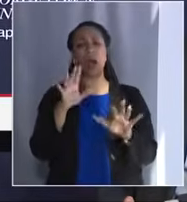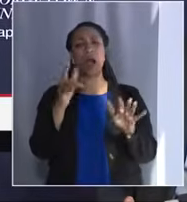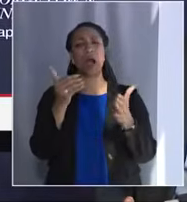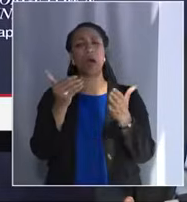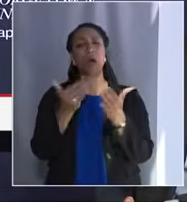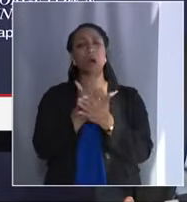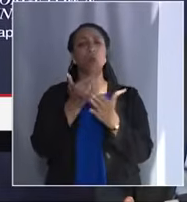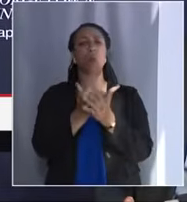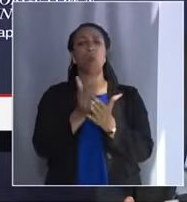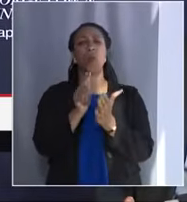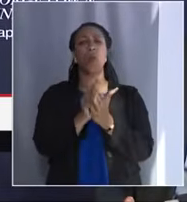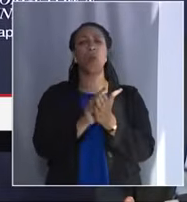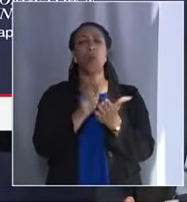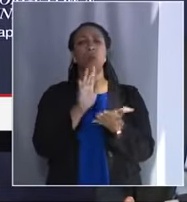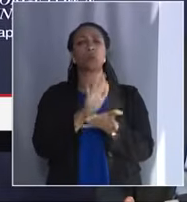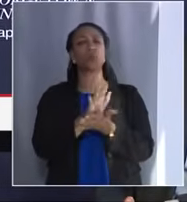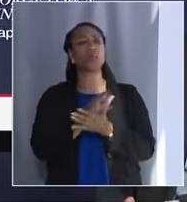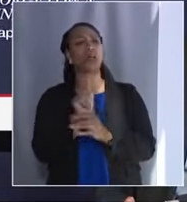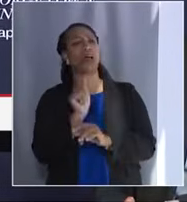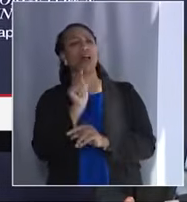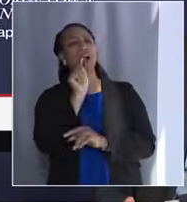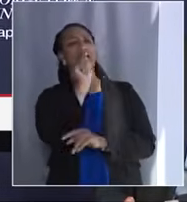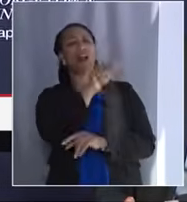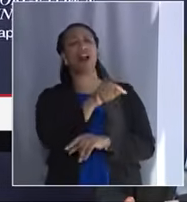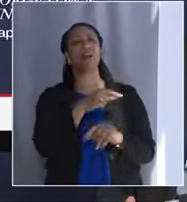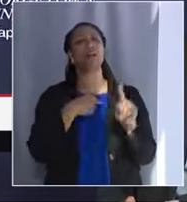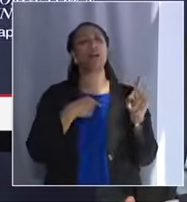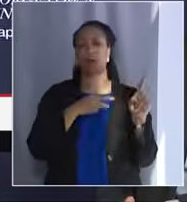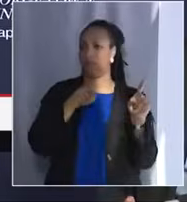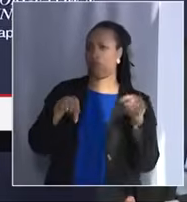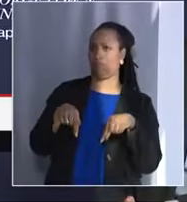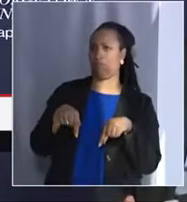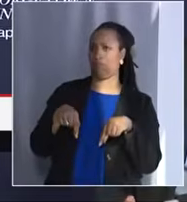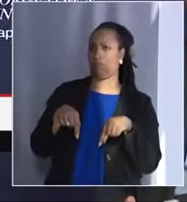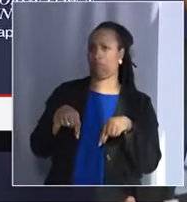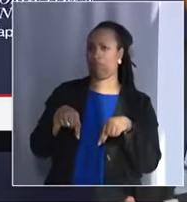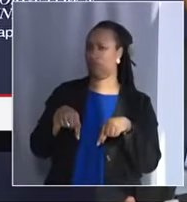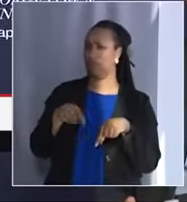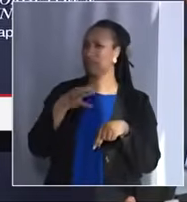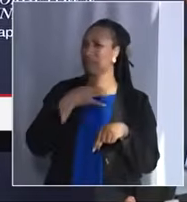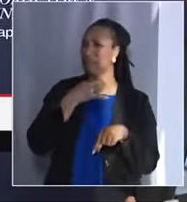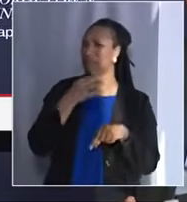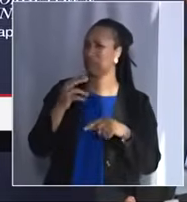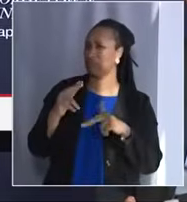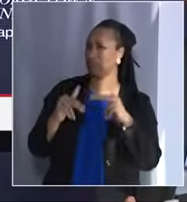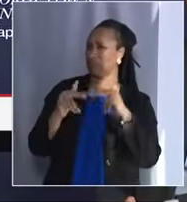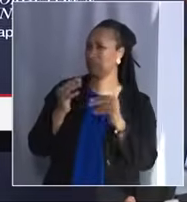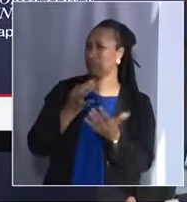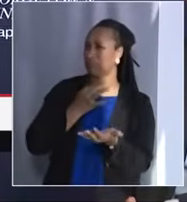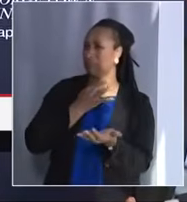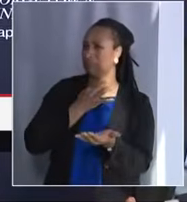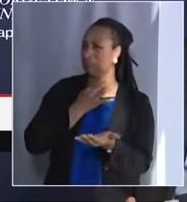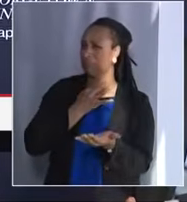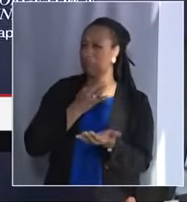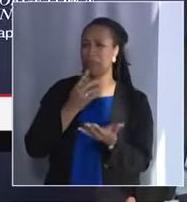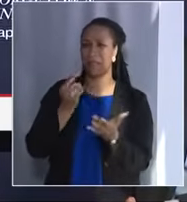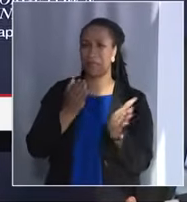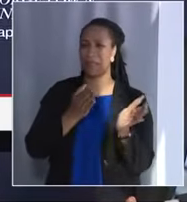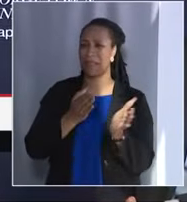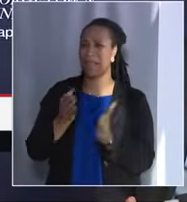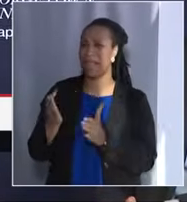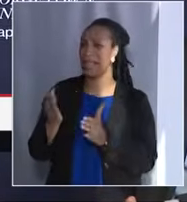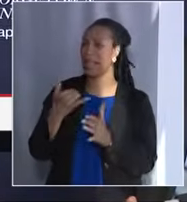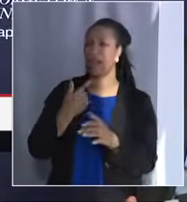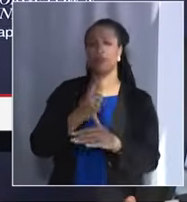building and wondering, what is the plan? It is definitely clear now. Congratulations, Georgetown and our